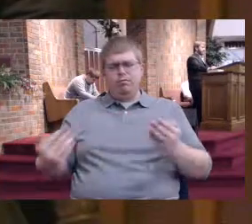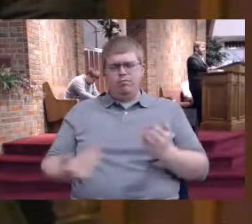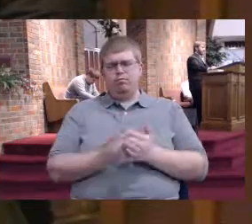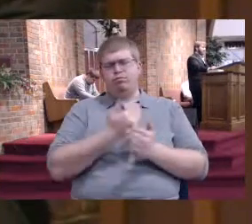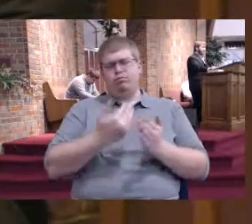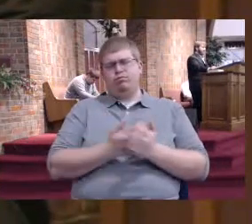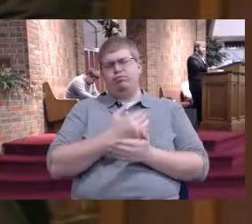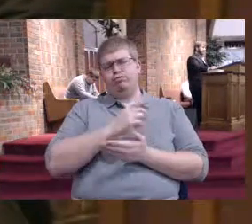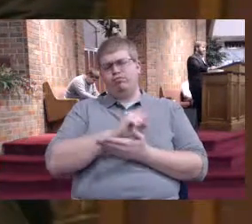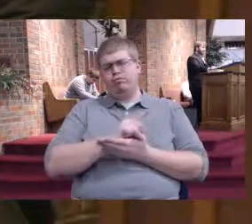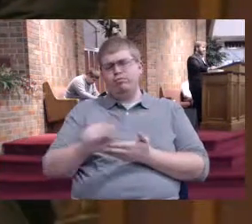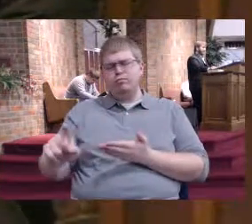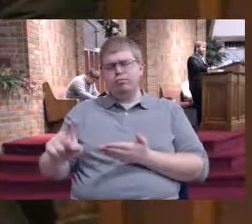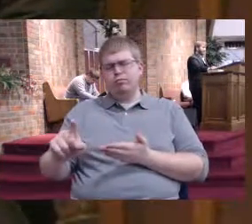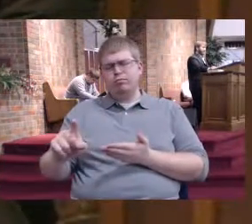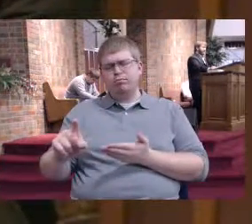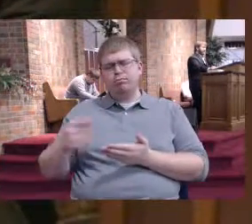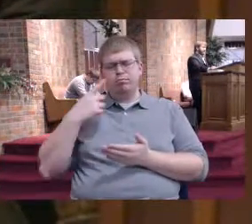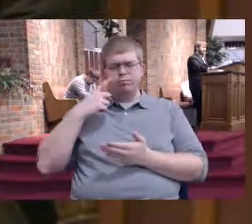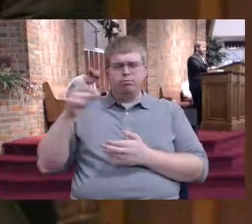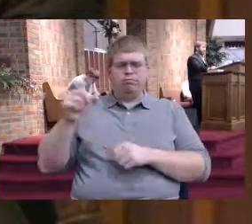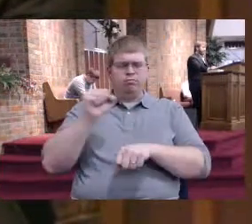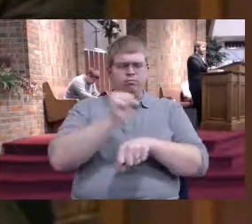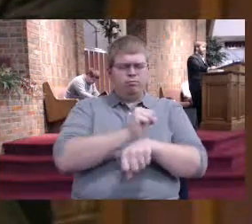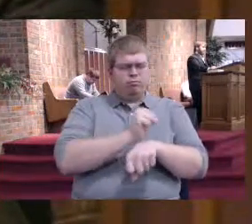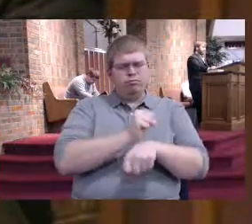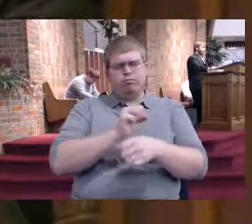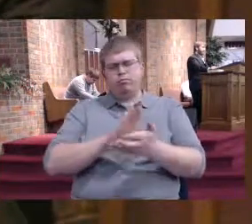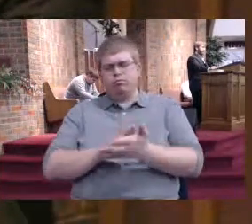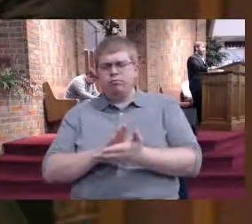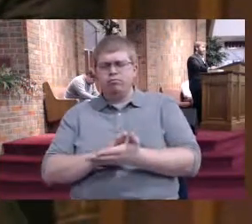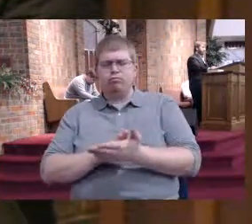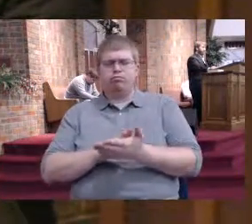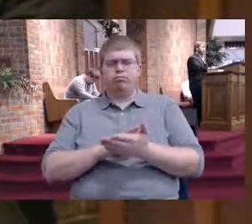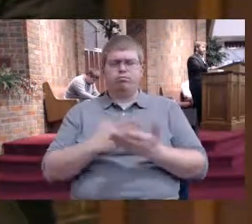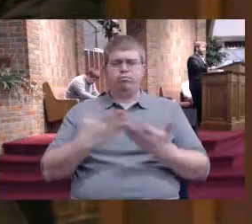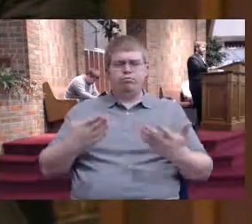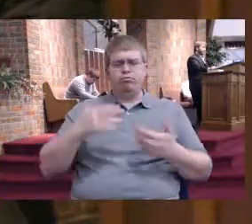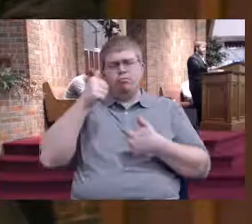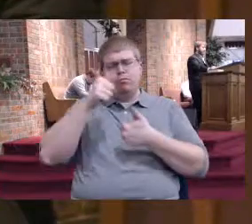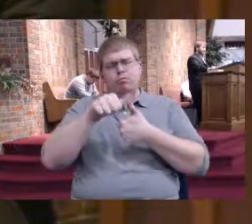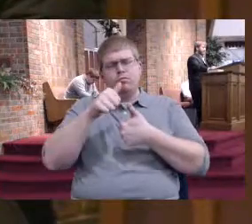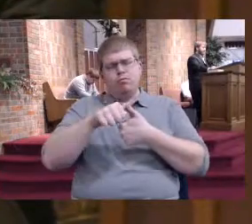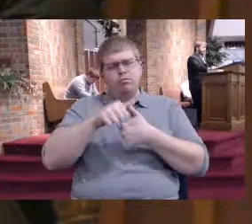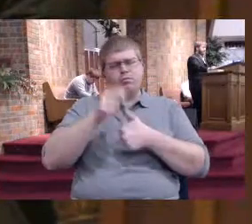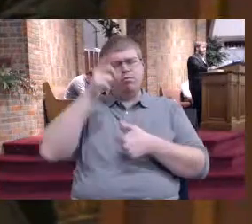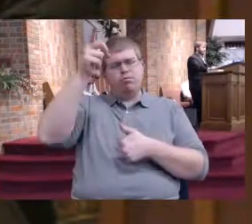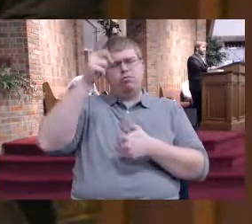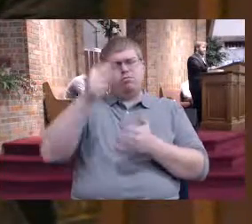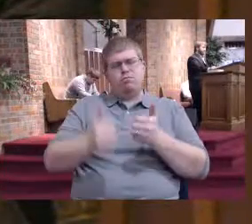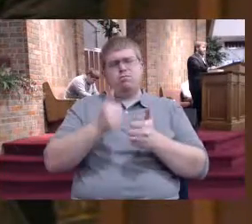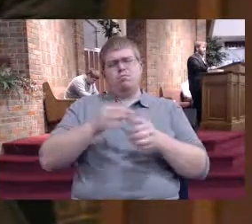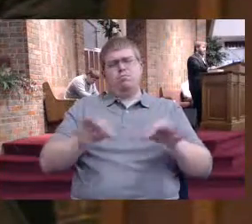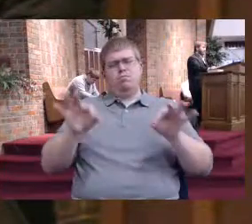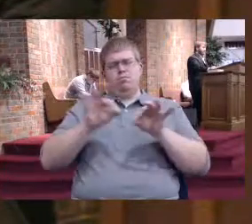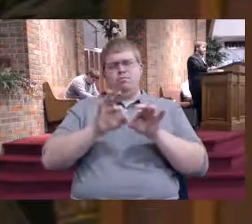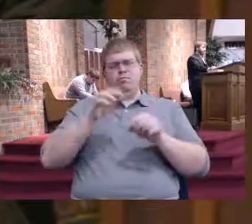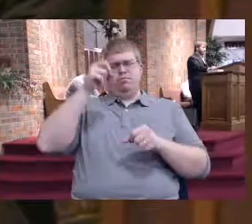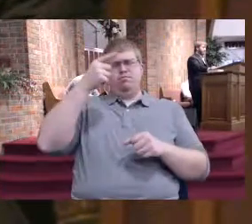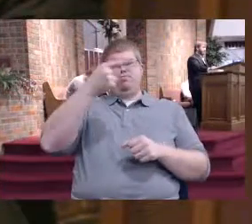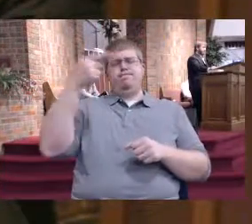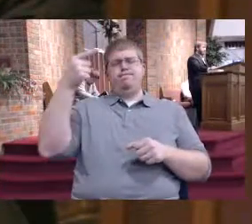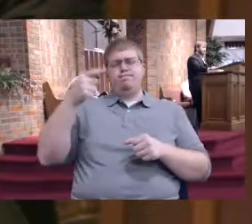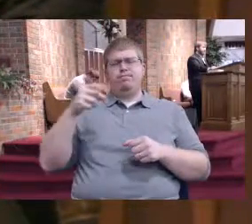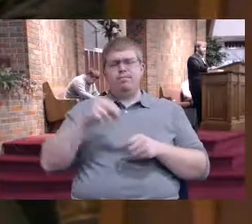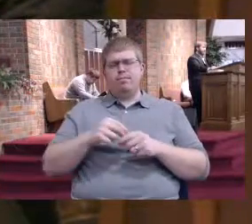we may be doing, Lord, and help us to keep you first and to do things that will bring